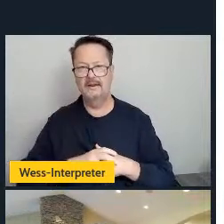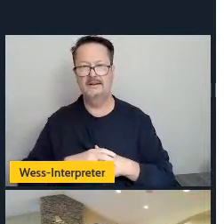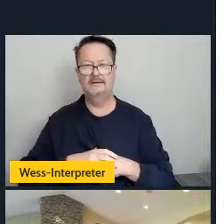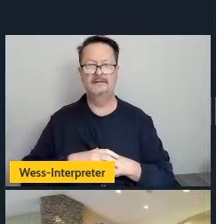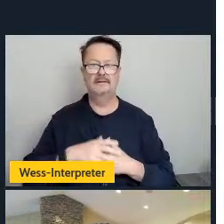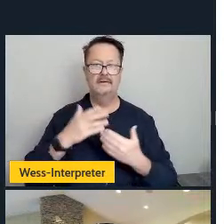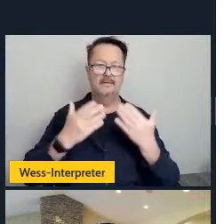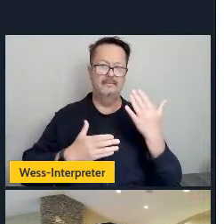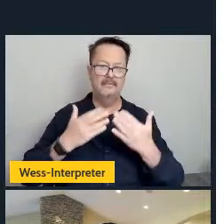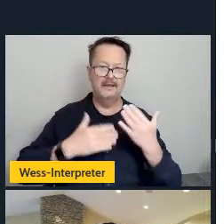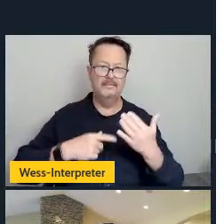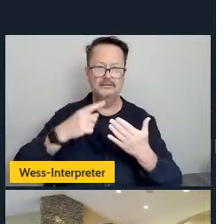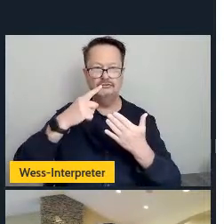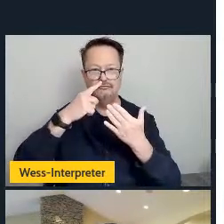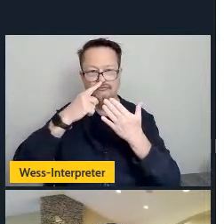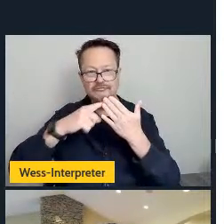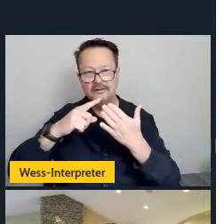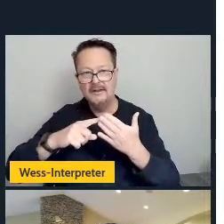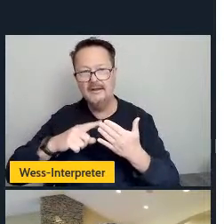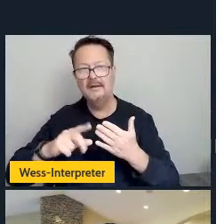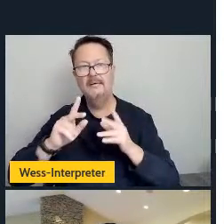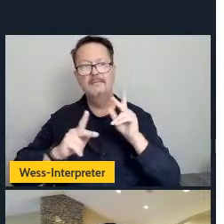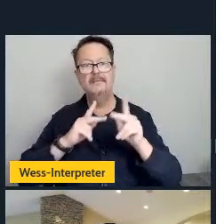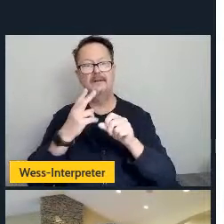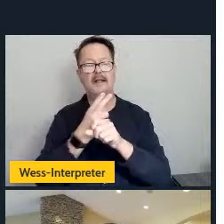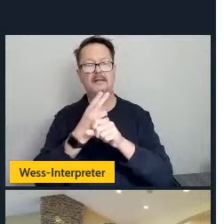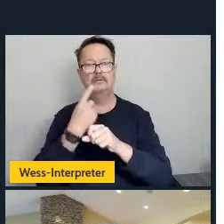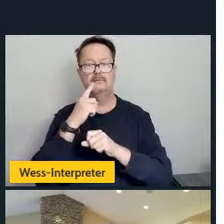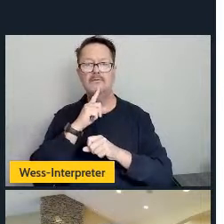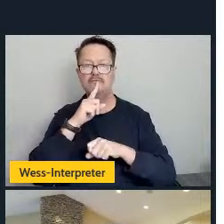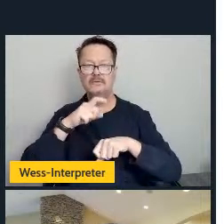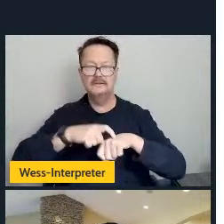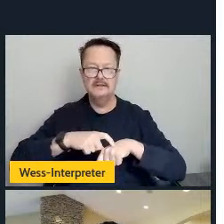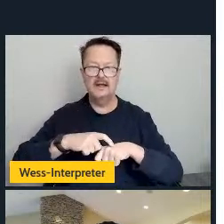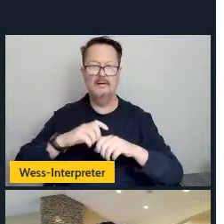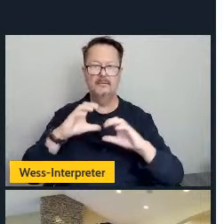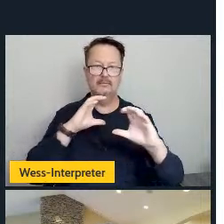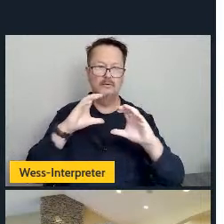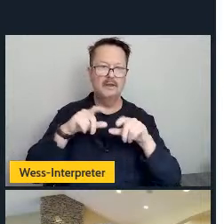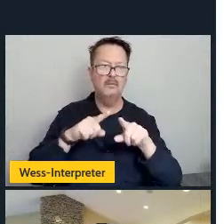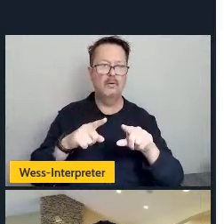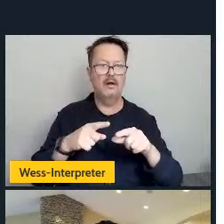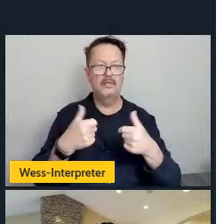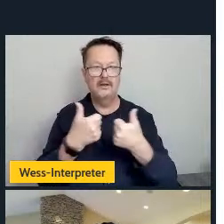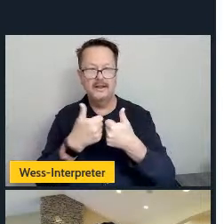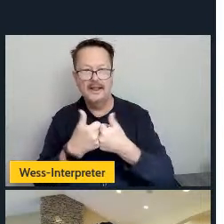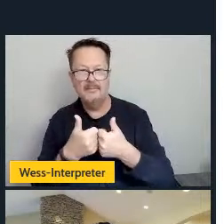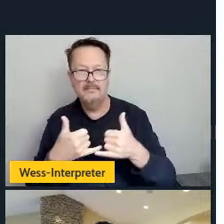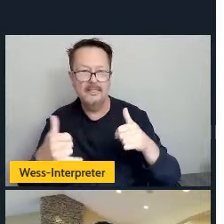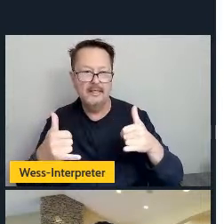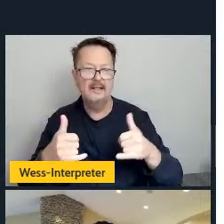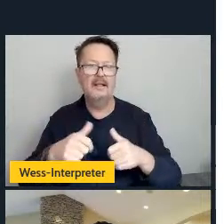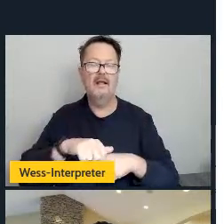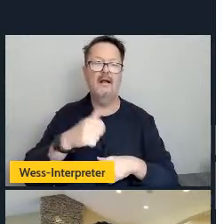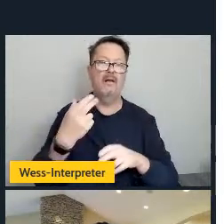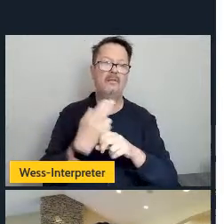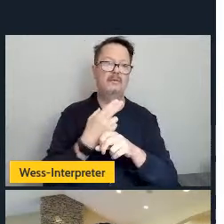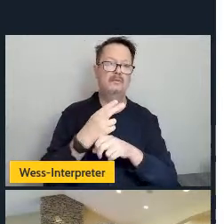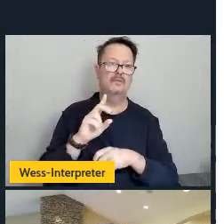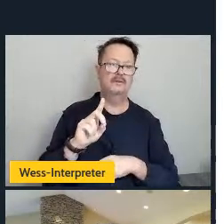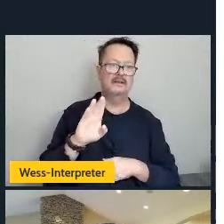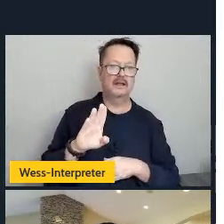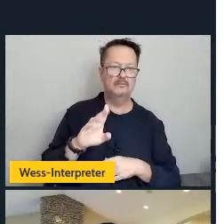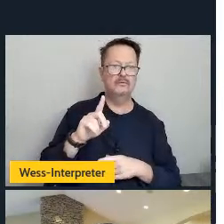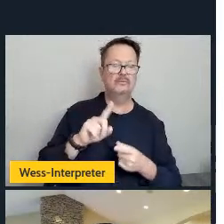a chatbot that people can use for real-time communication as they play, some operator dashboard that aggregates the metrics